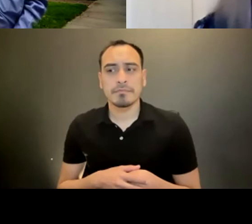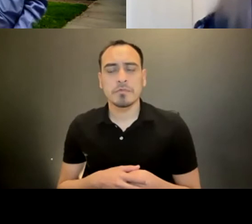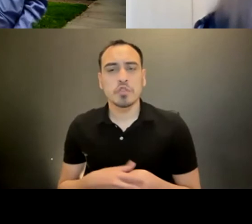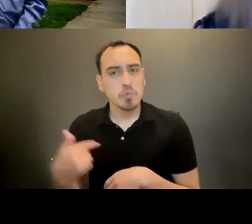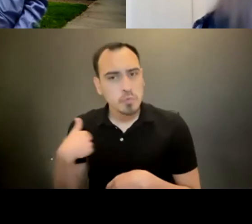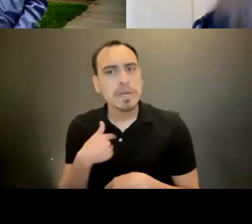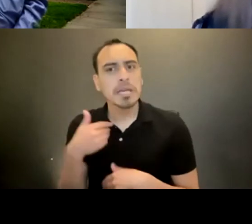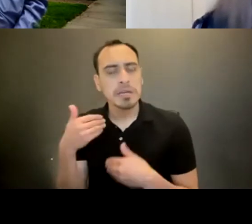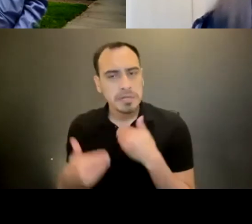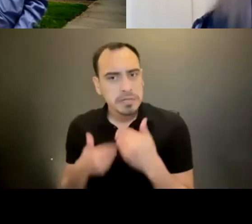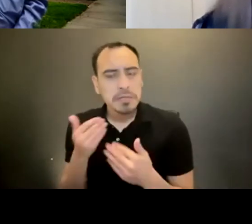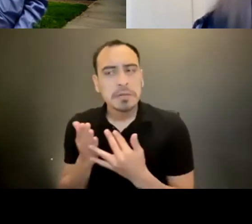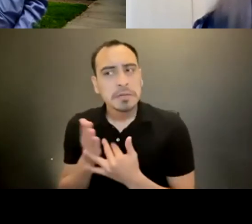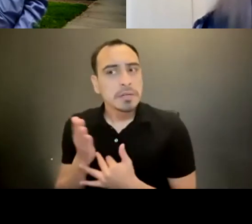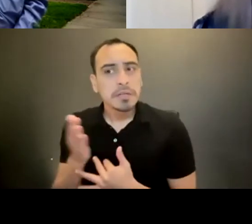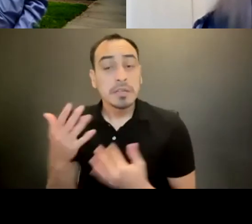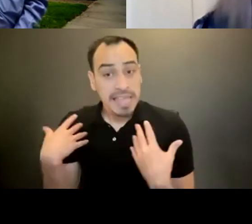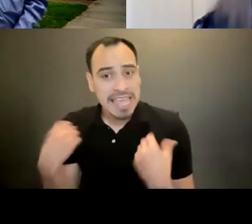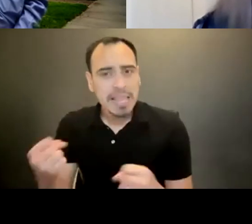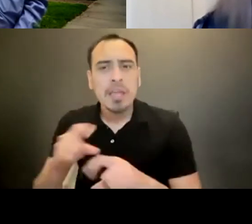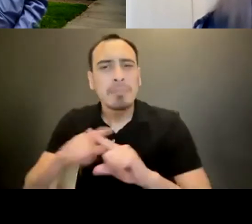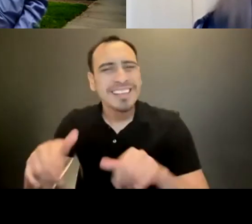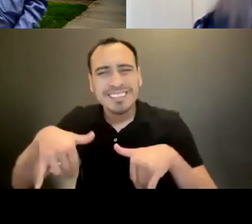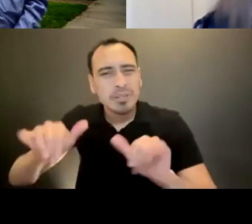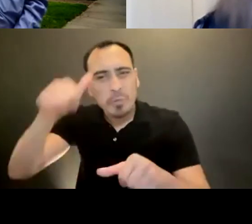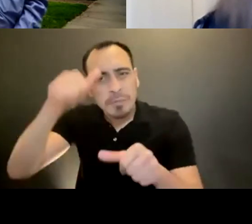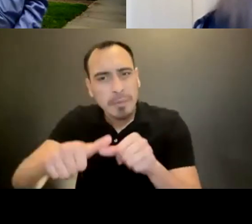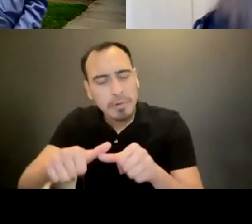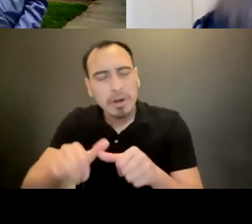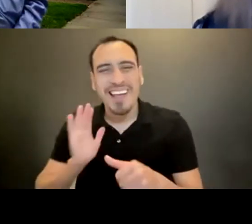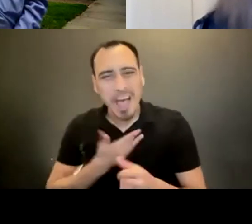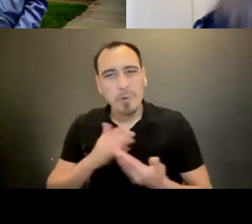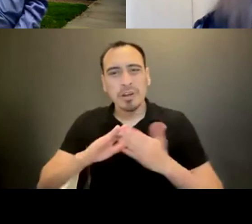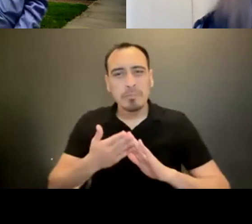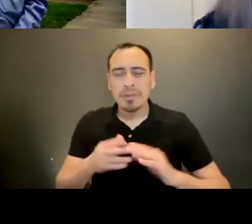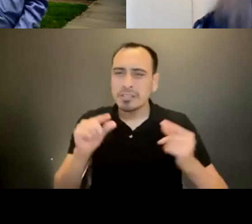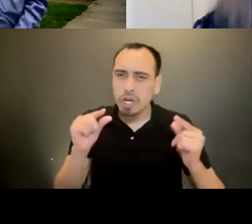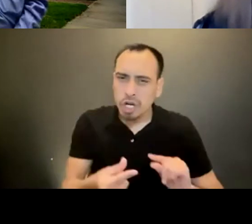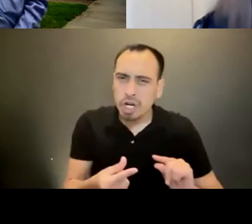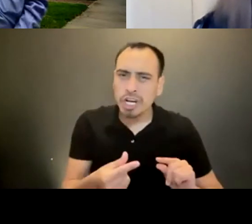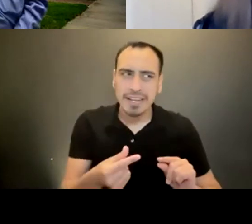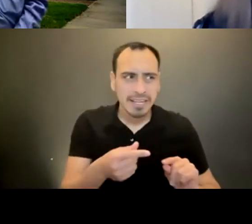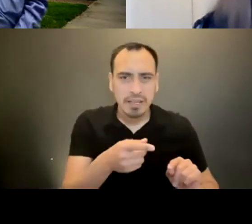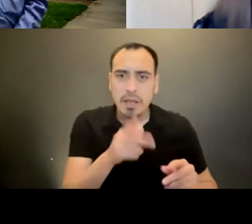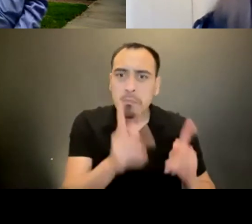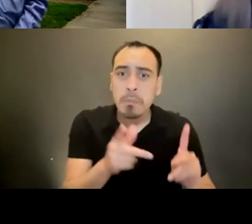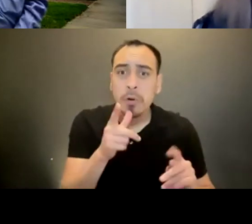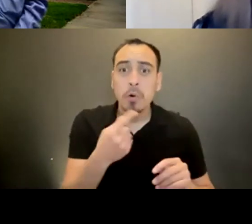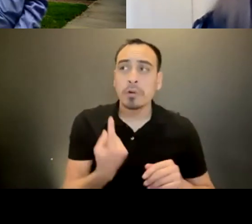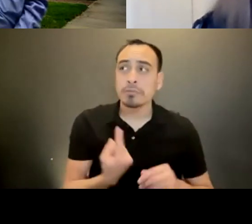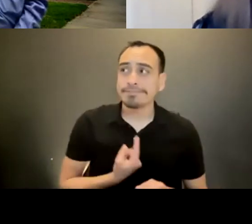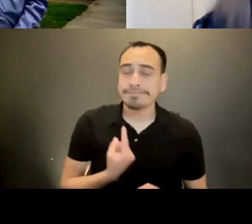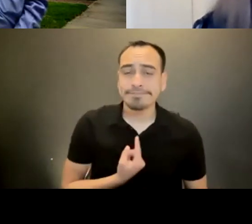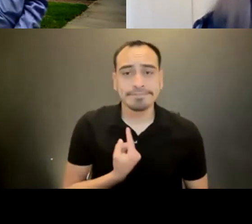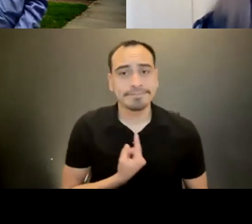members of our community that are hurting at this time, people who are lonely, people who have lost jobs, and